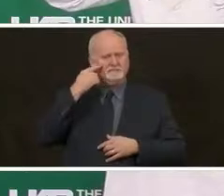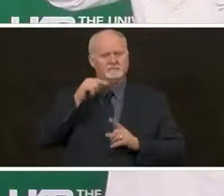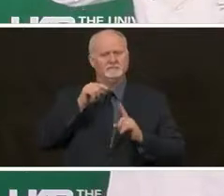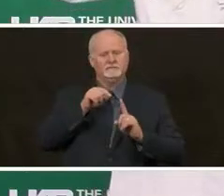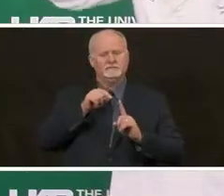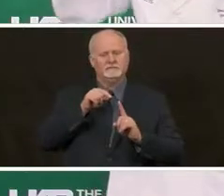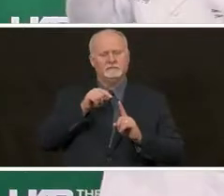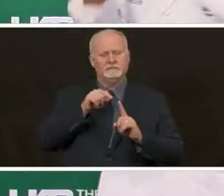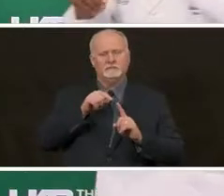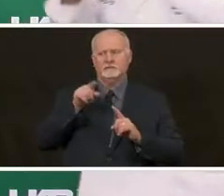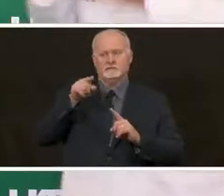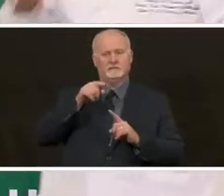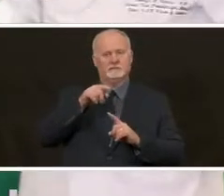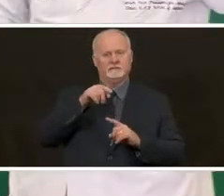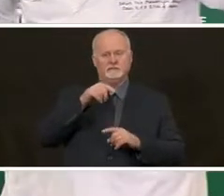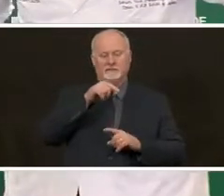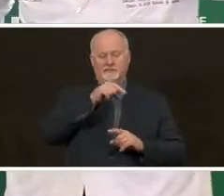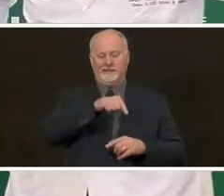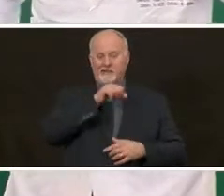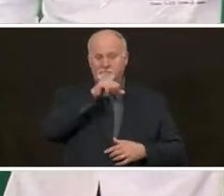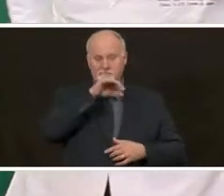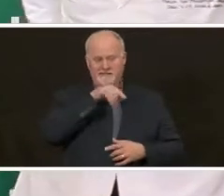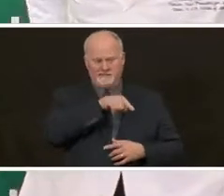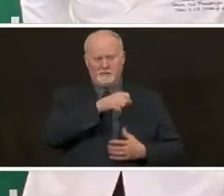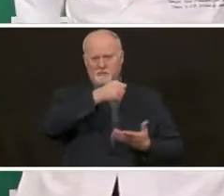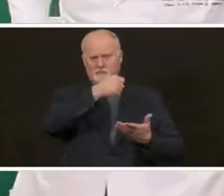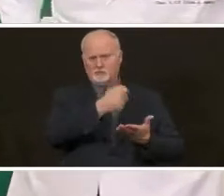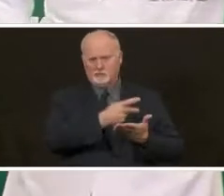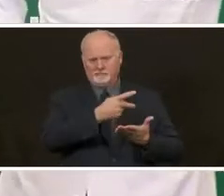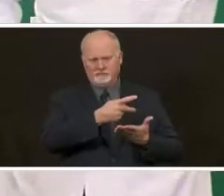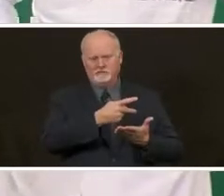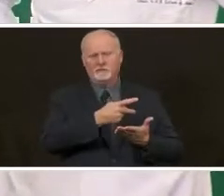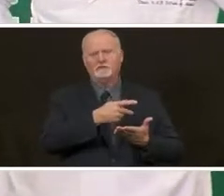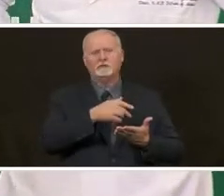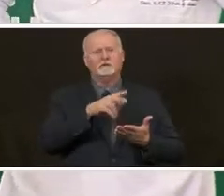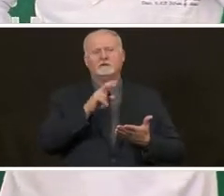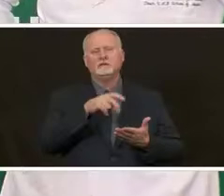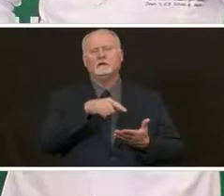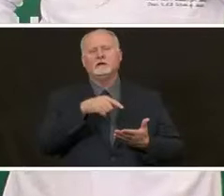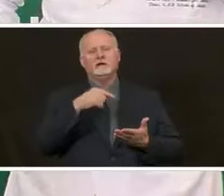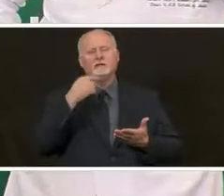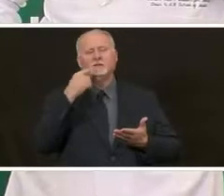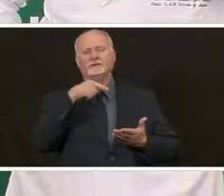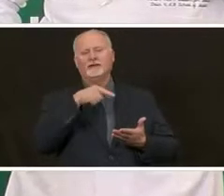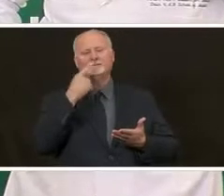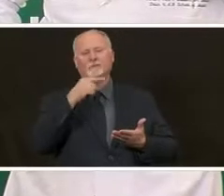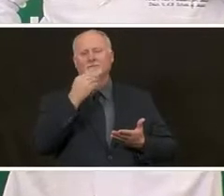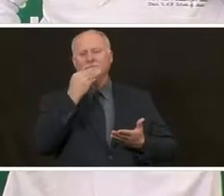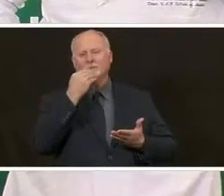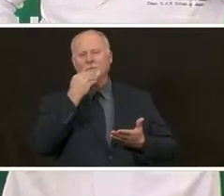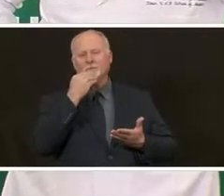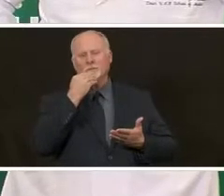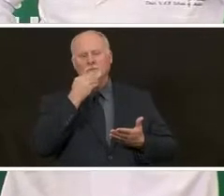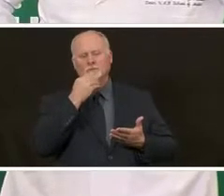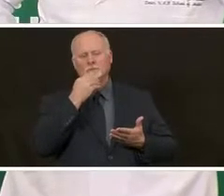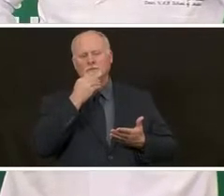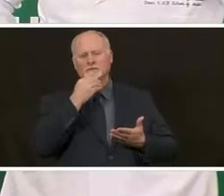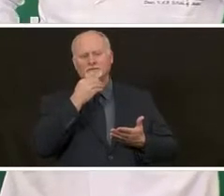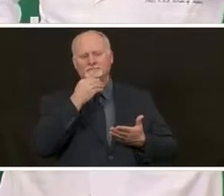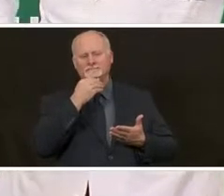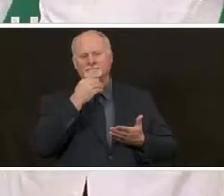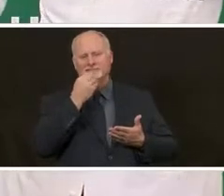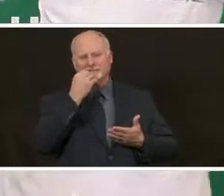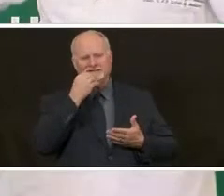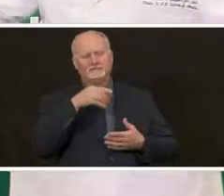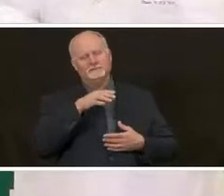the approval of the gall-safe pig, which again was done for the purposes of food consumption, is certainly a milestone,